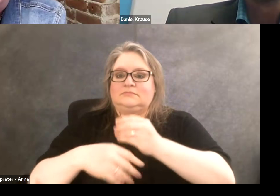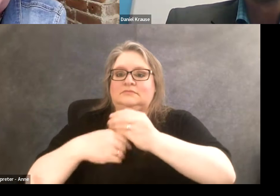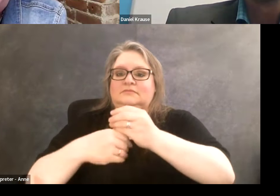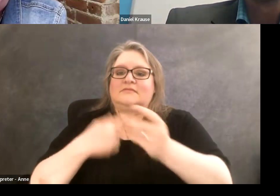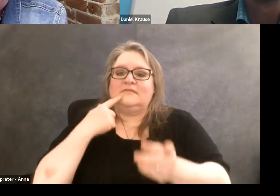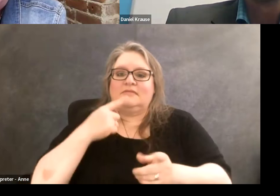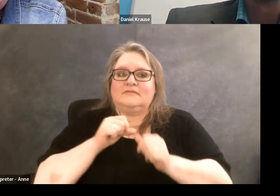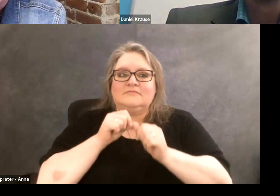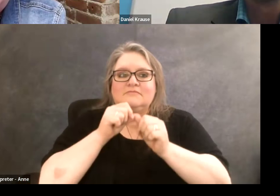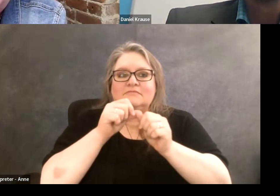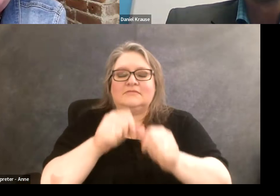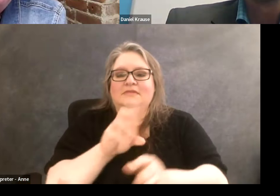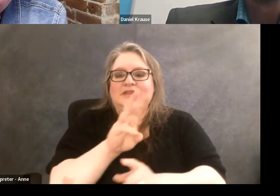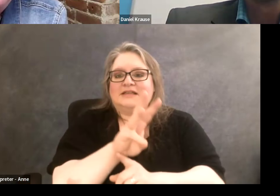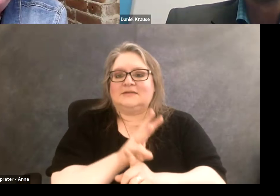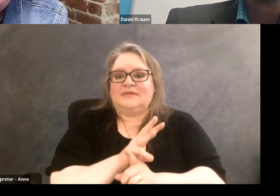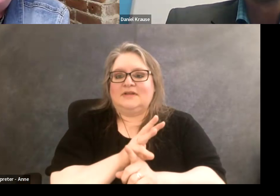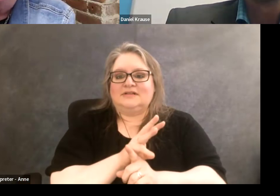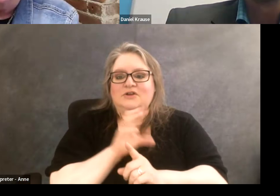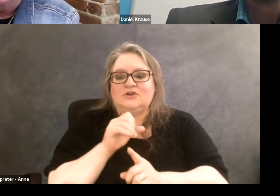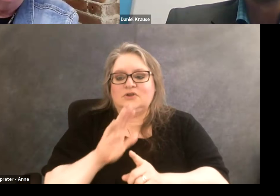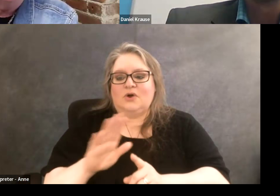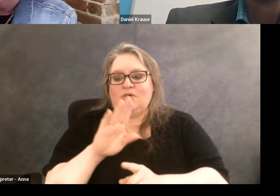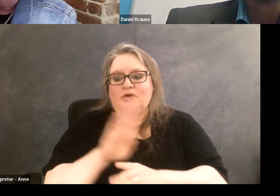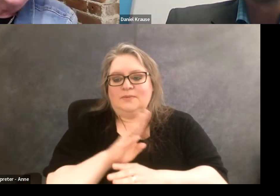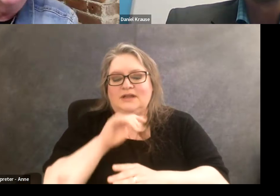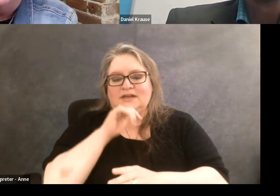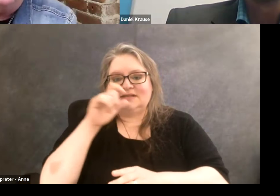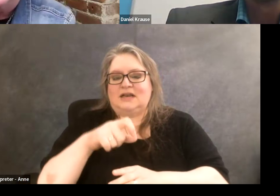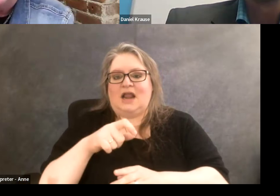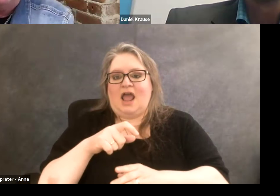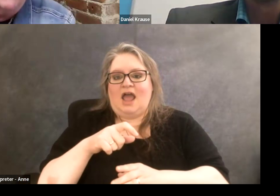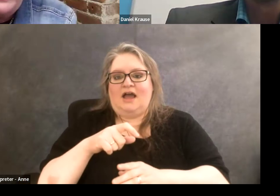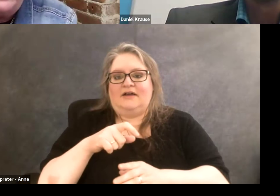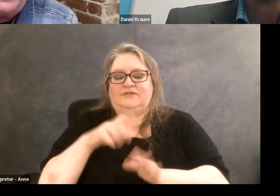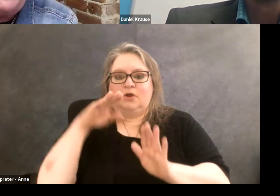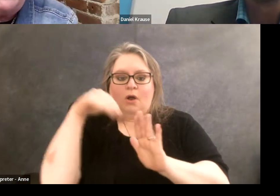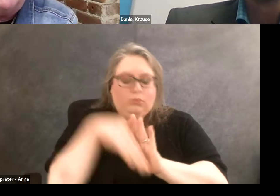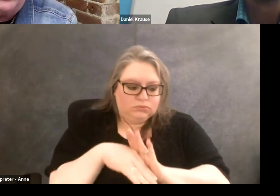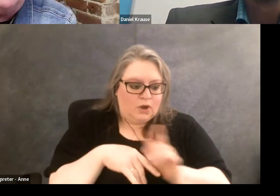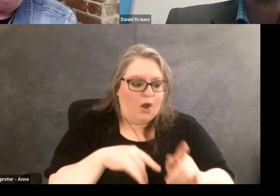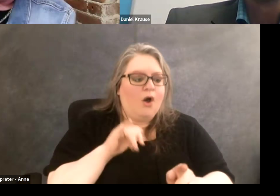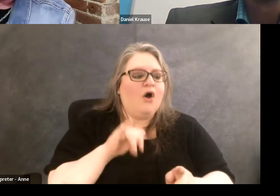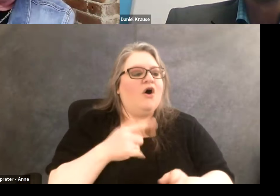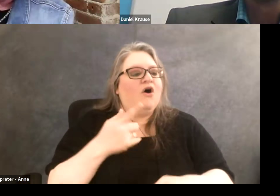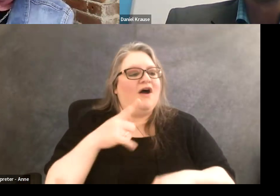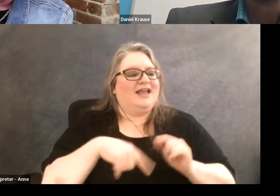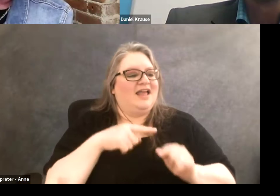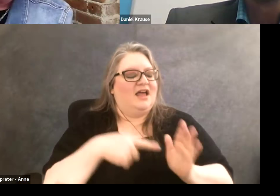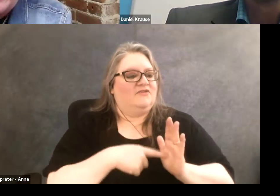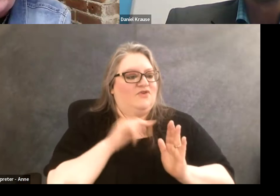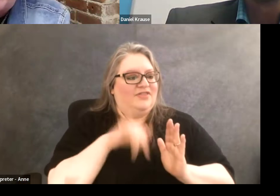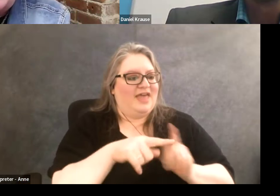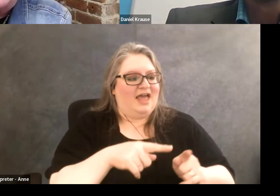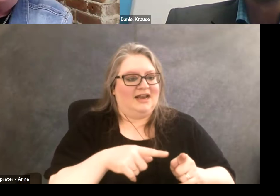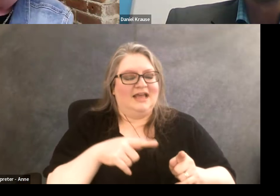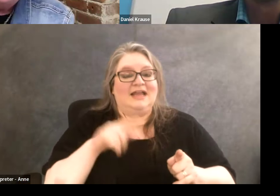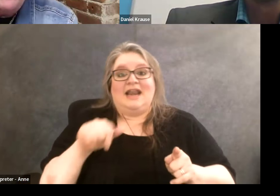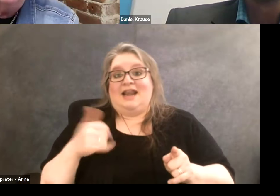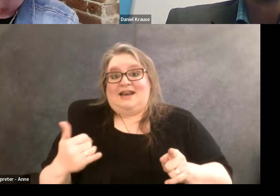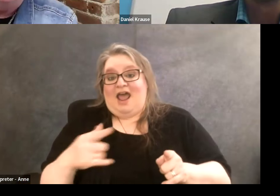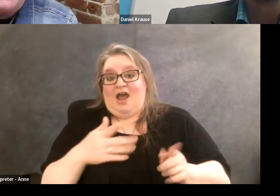of time so that your business doesn't have to drop. Oh, I can't afford to do that anymore. And then now I can afford it again. And now I